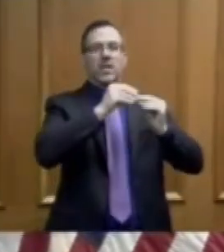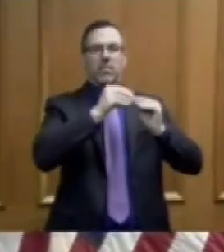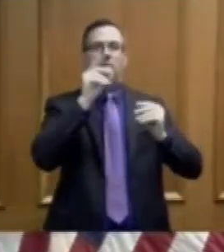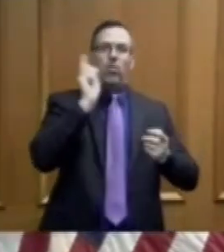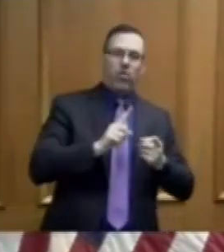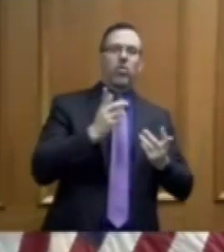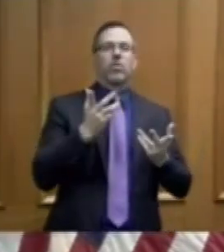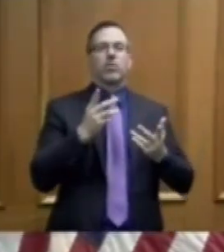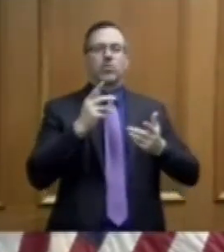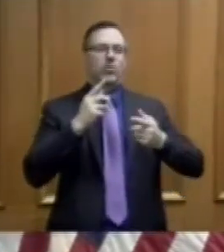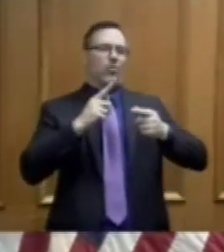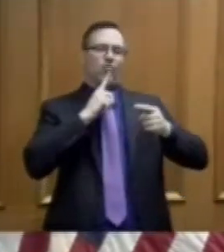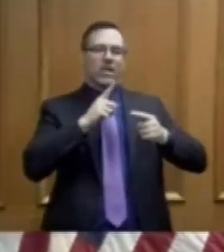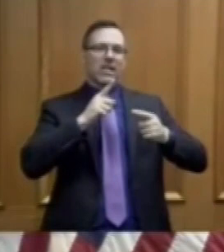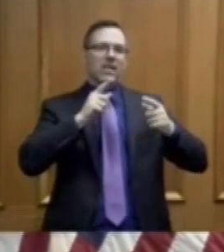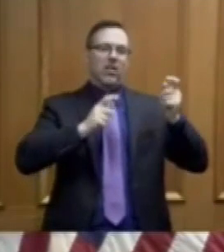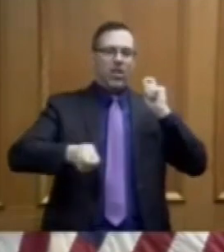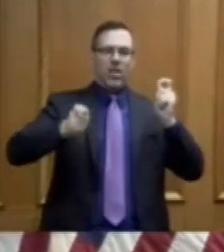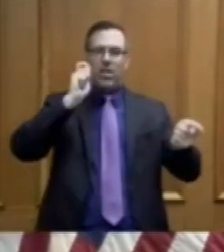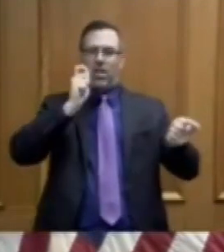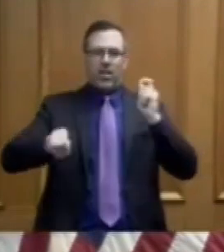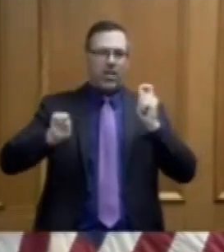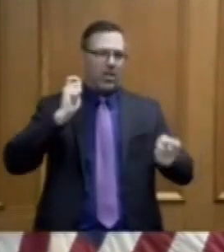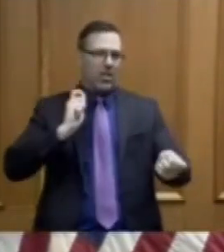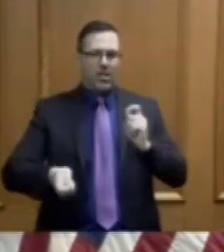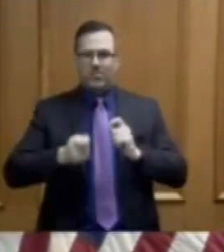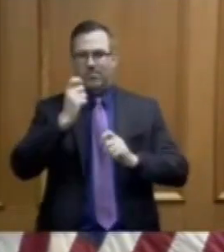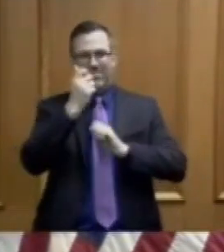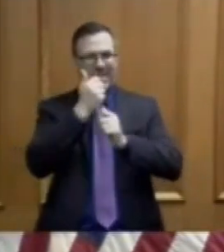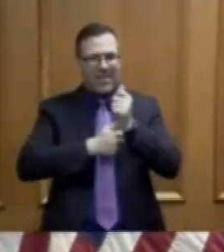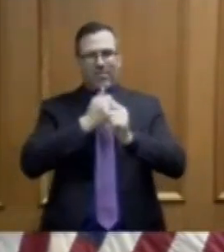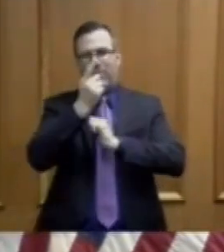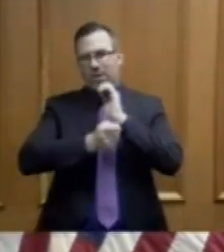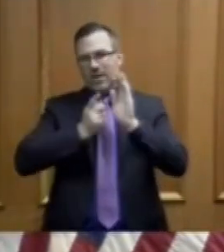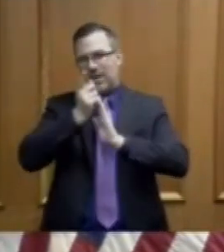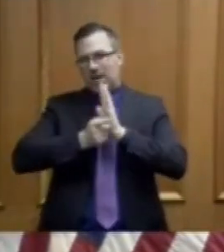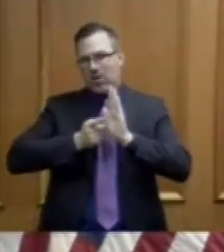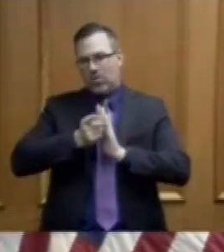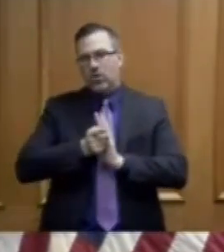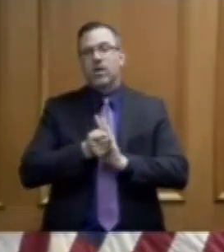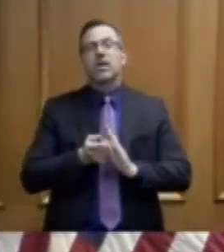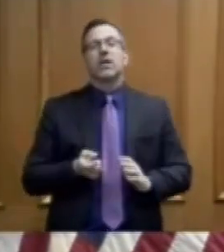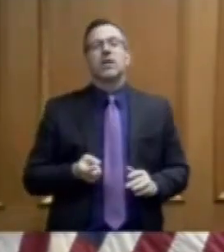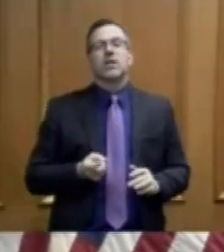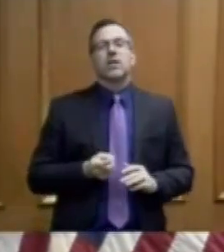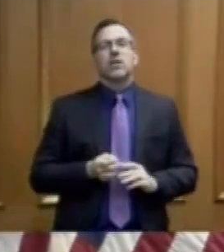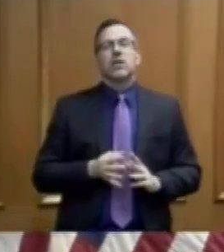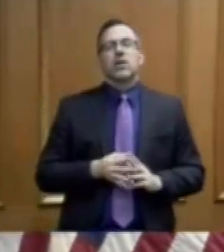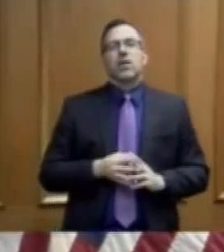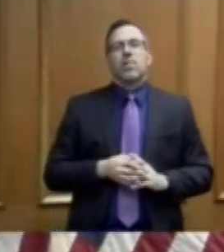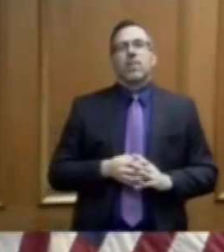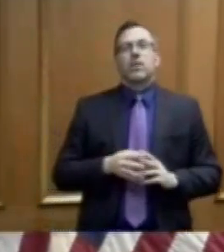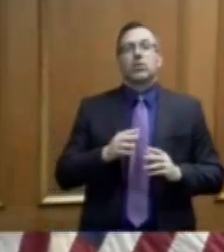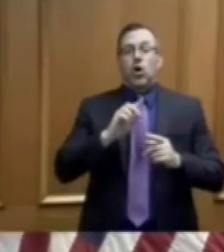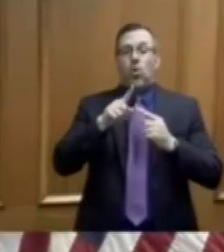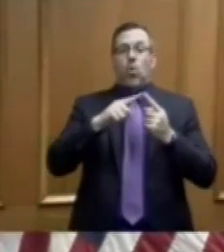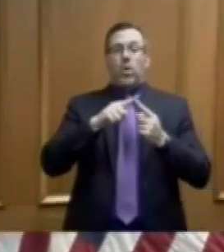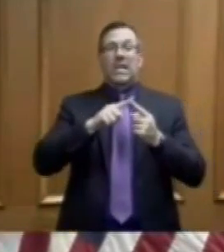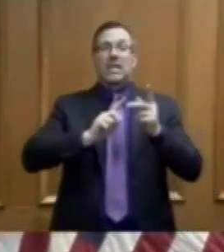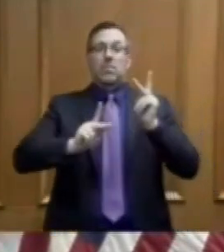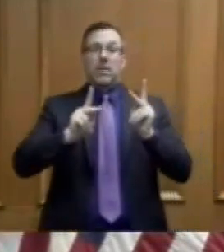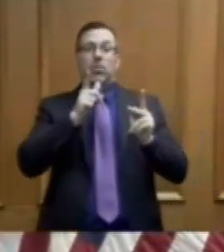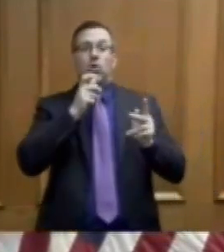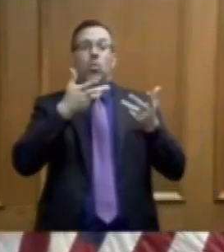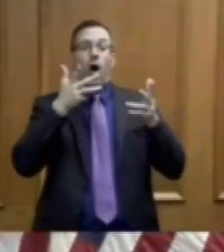the folks that were hospitalized because of those procedures, as their beds become